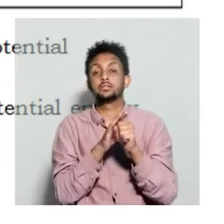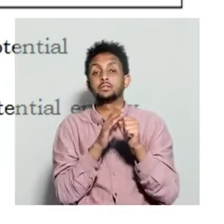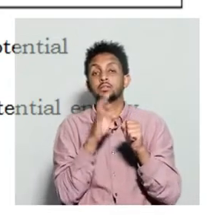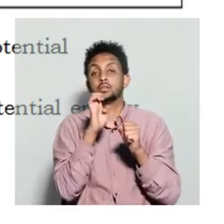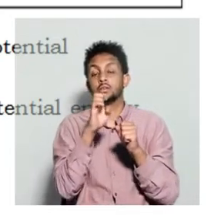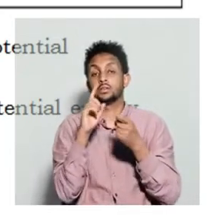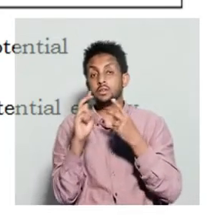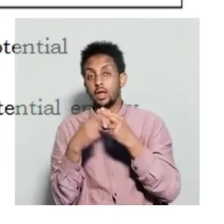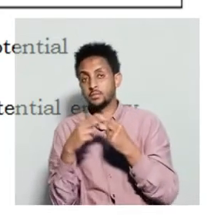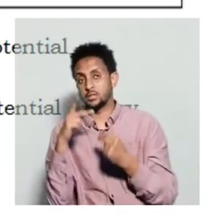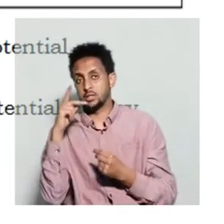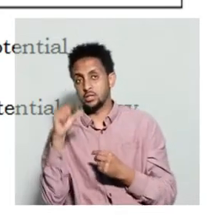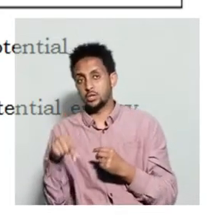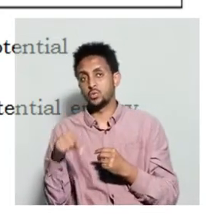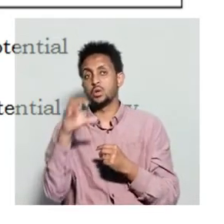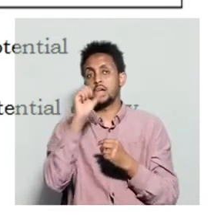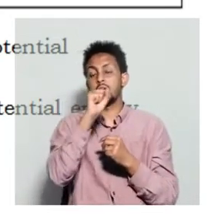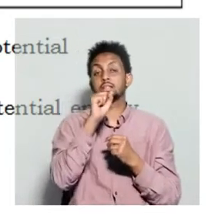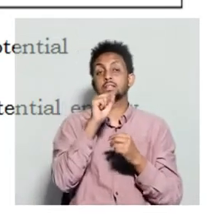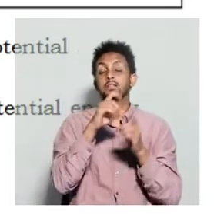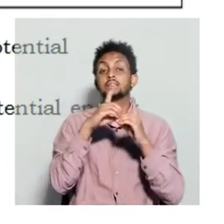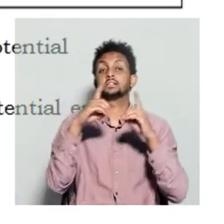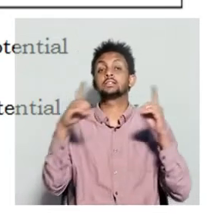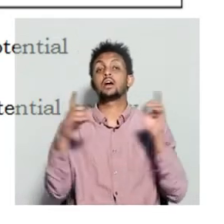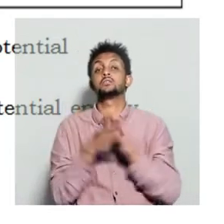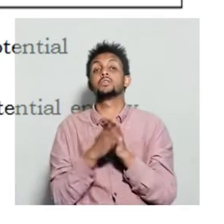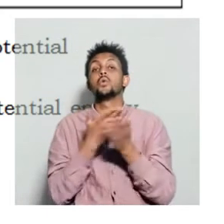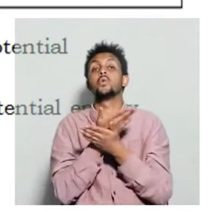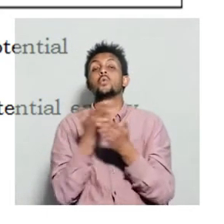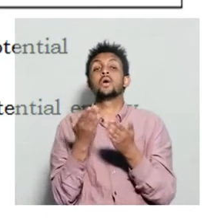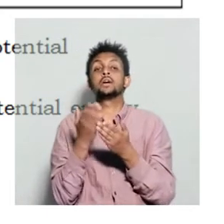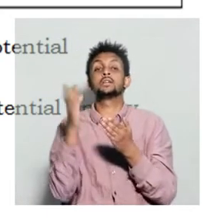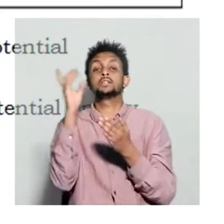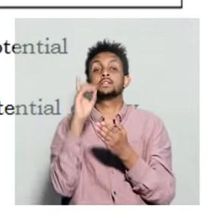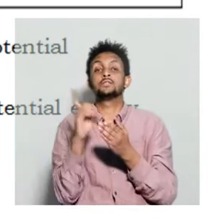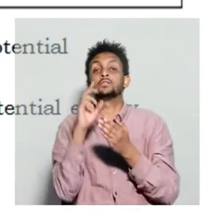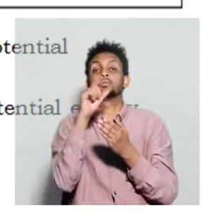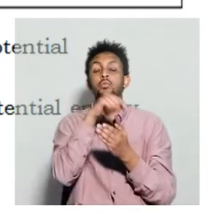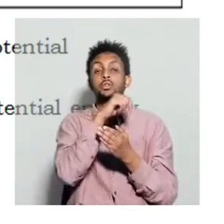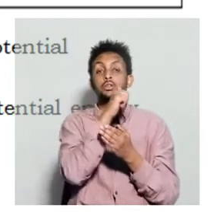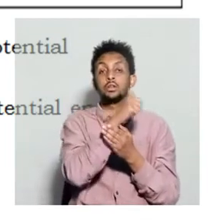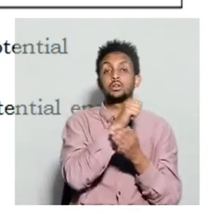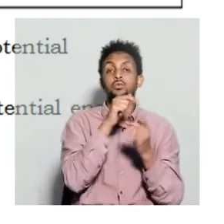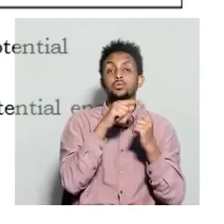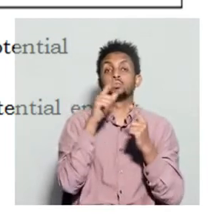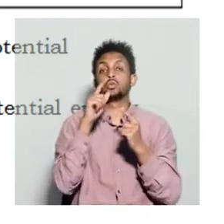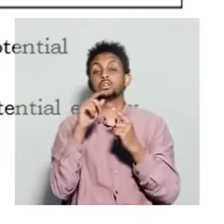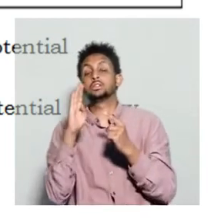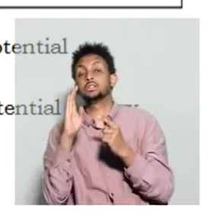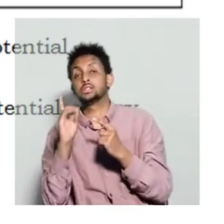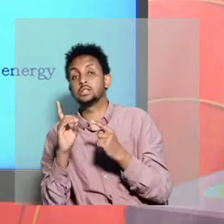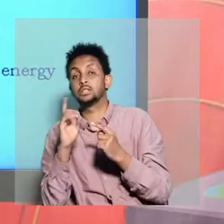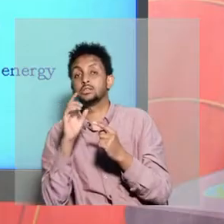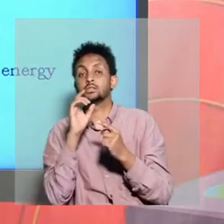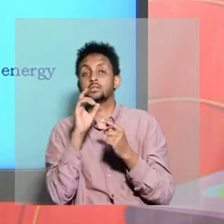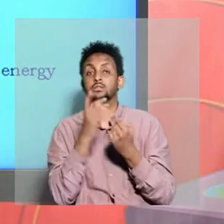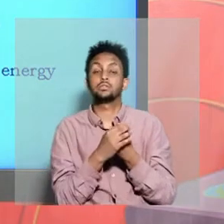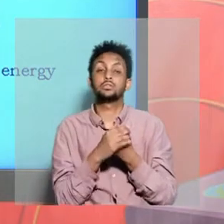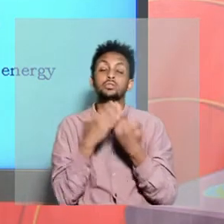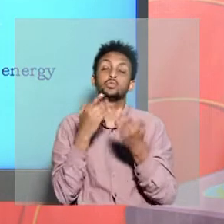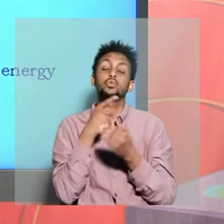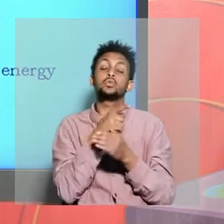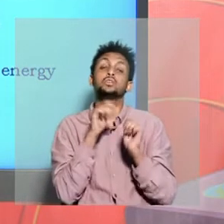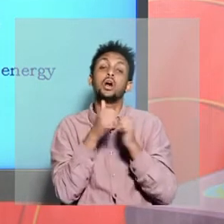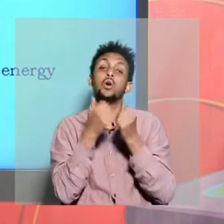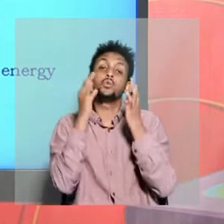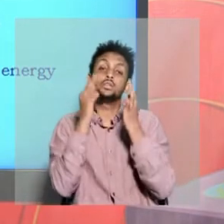E times Q, and S is the distance where it drifts from point A to point B, D. So this